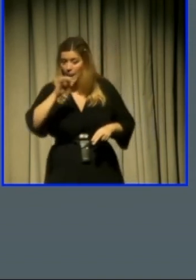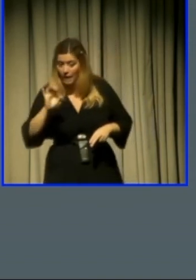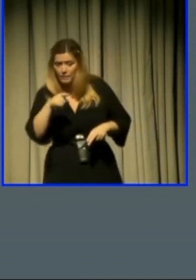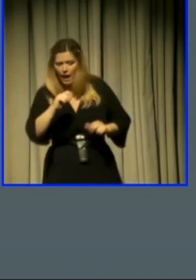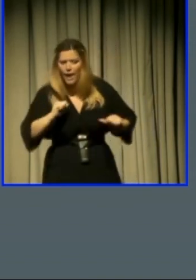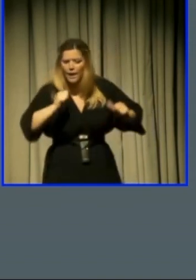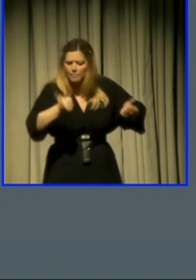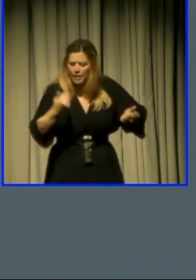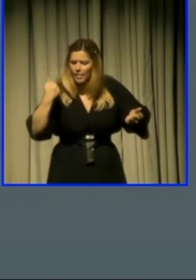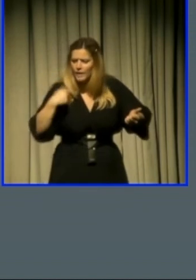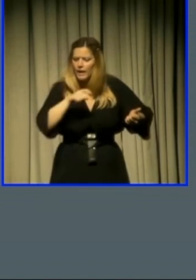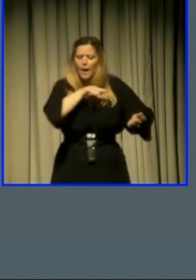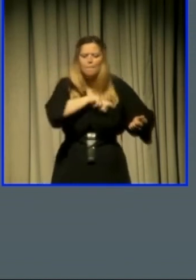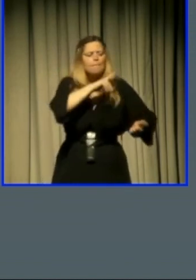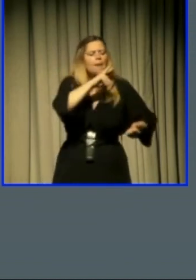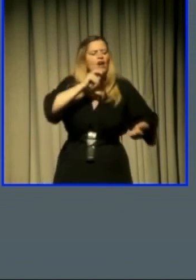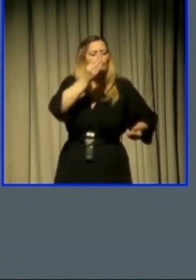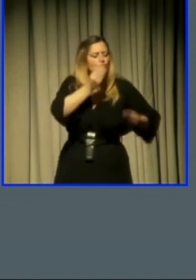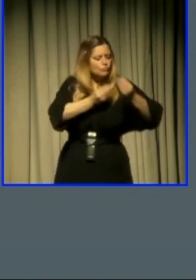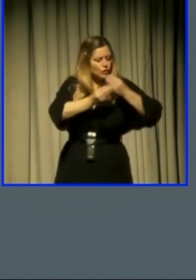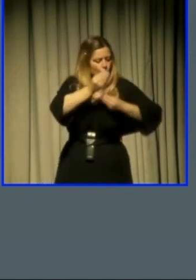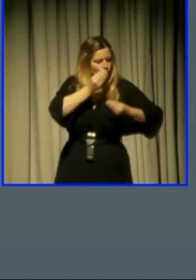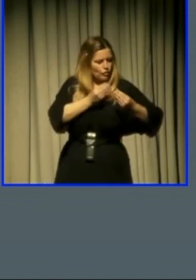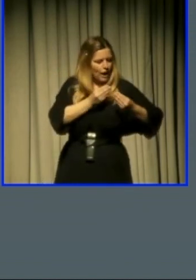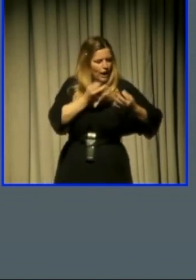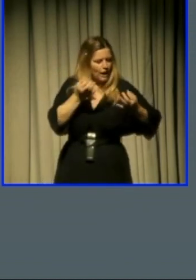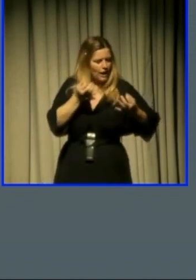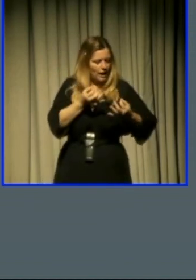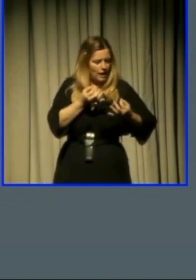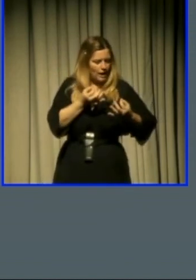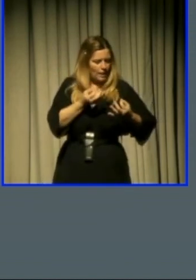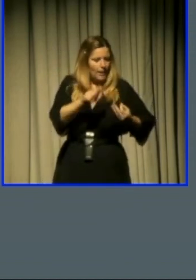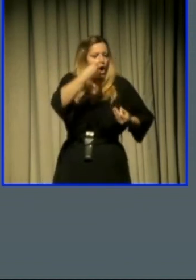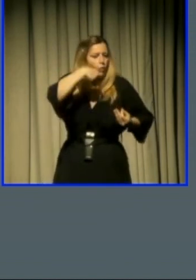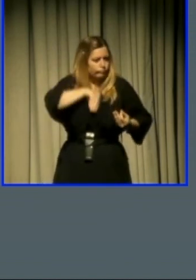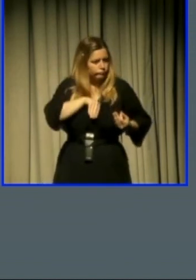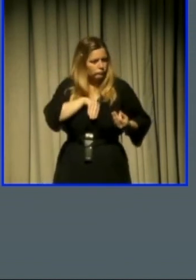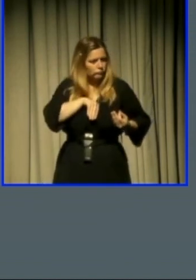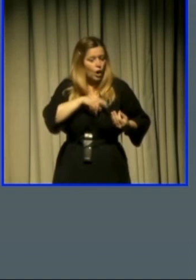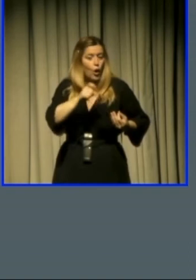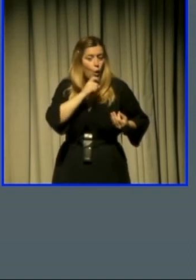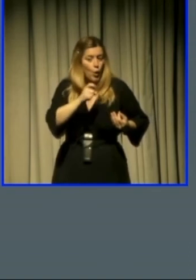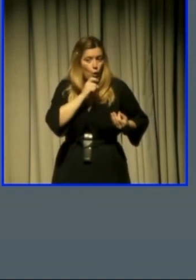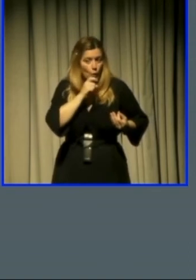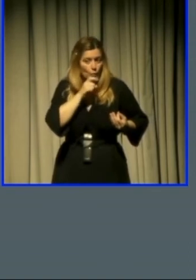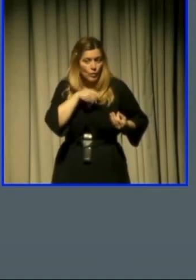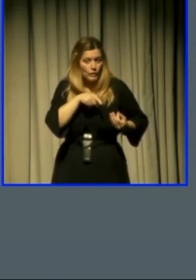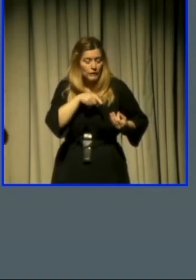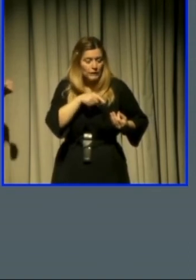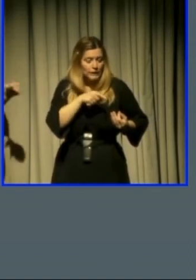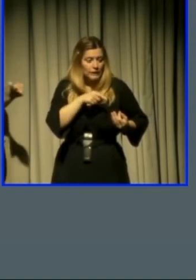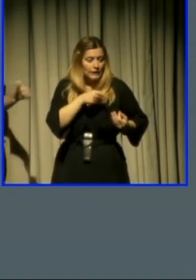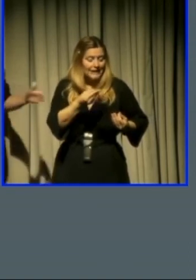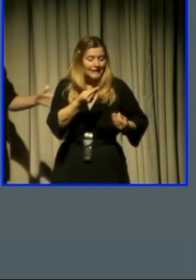our digital intake by creating this digital nutrition chart, as